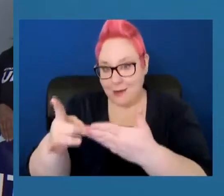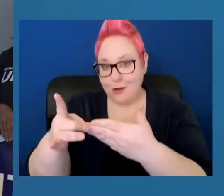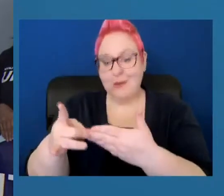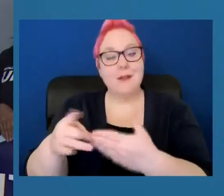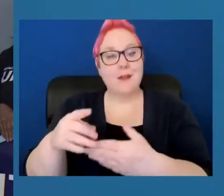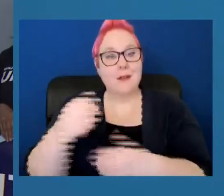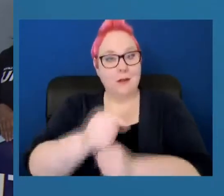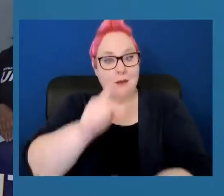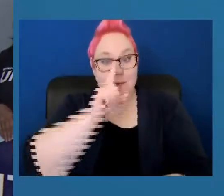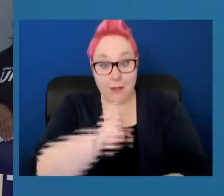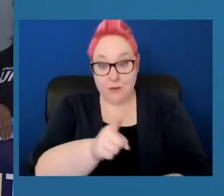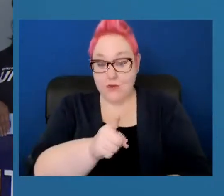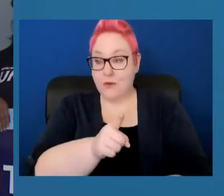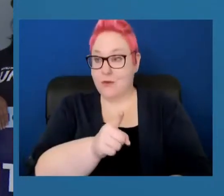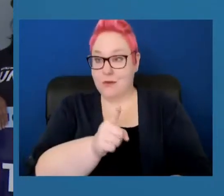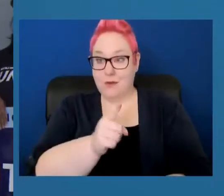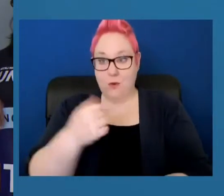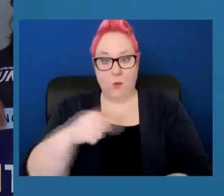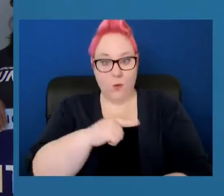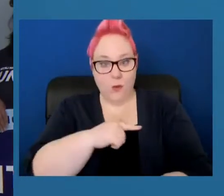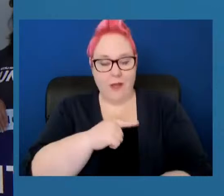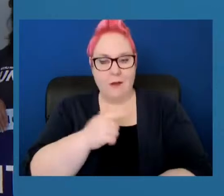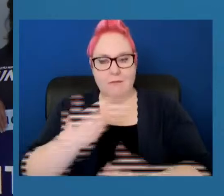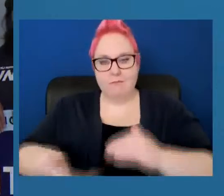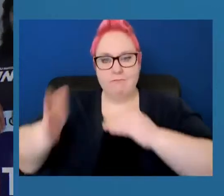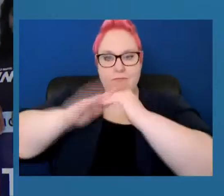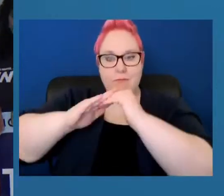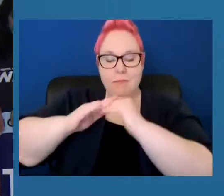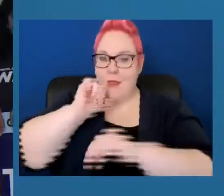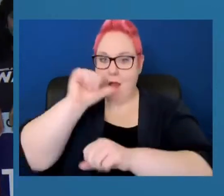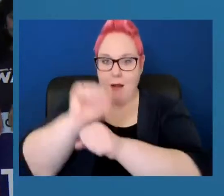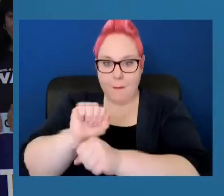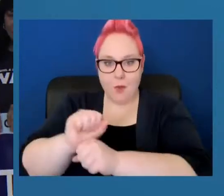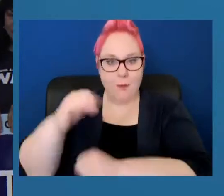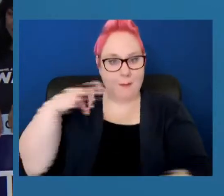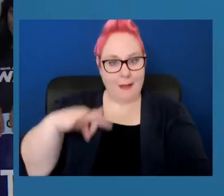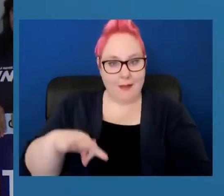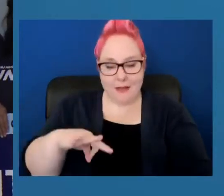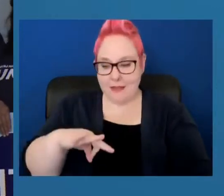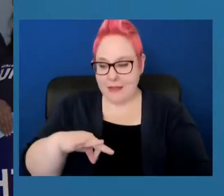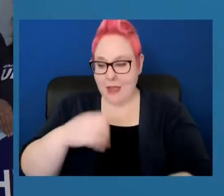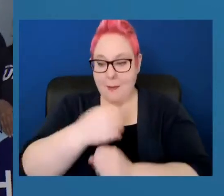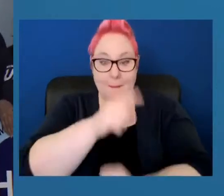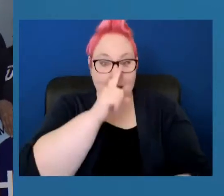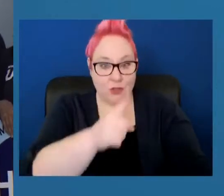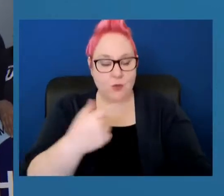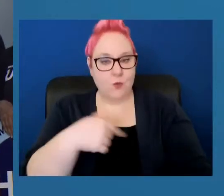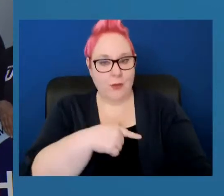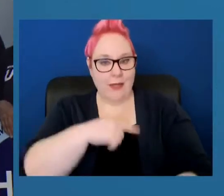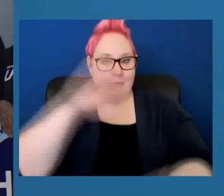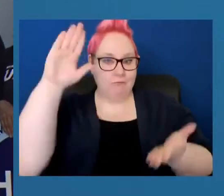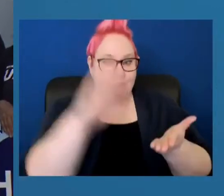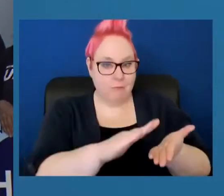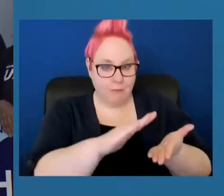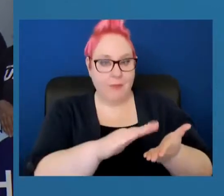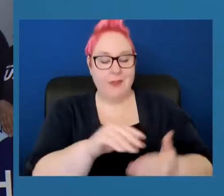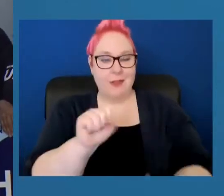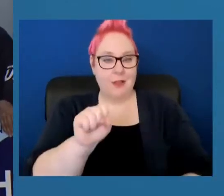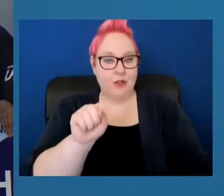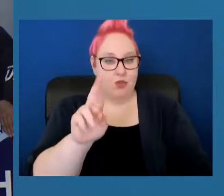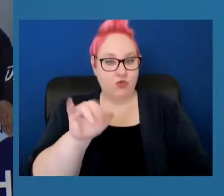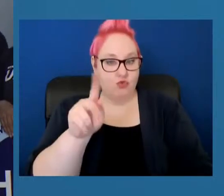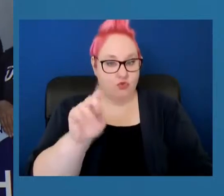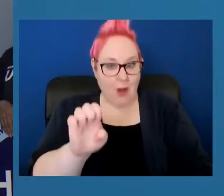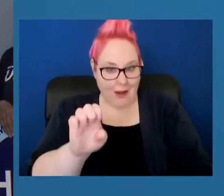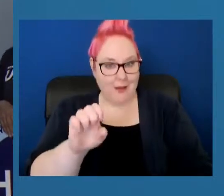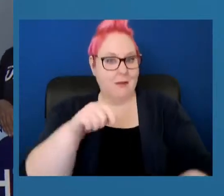we increase unemployment benefit and to make sure that we reduced the striking time in case you have to go strike.